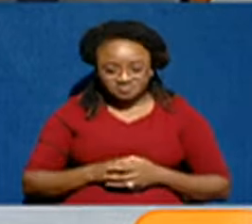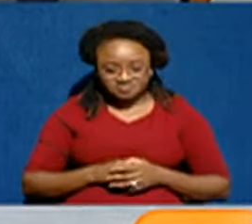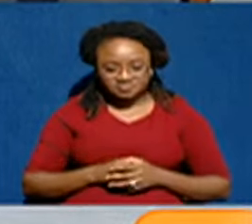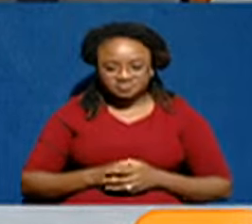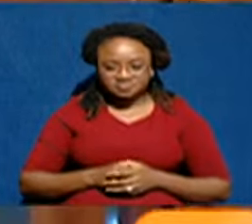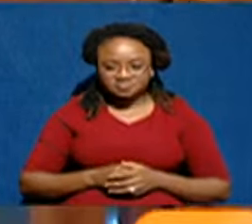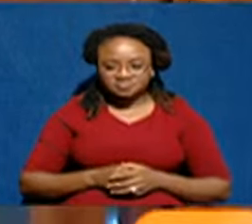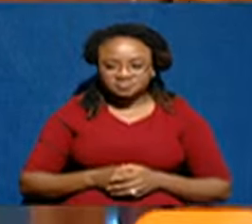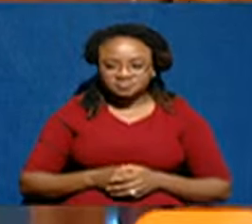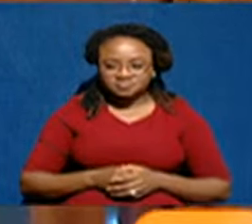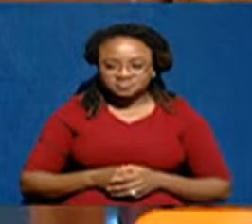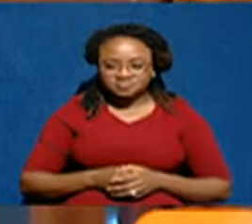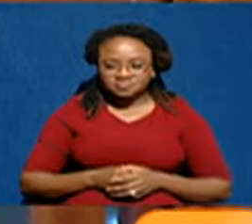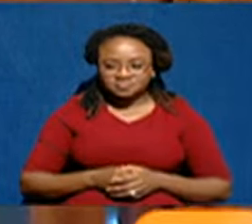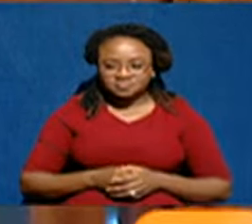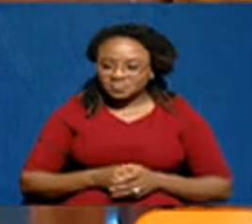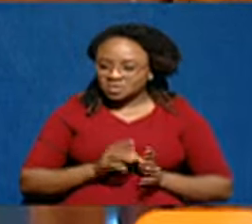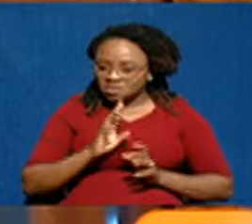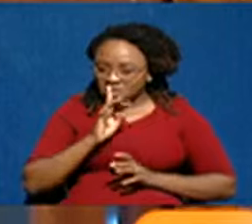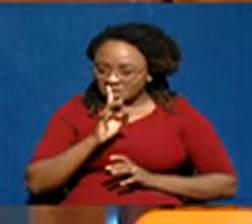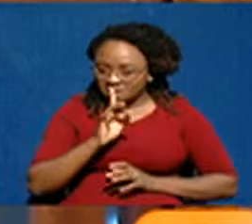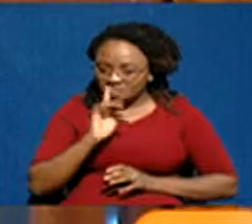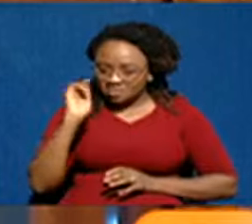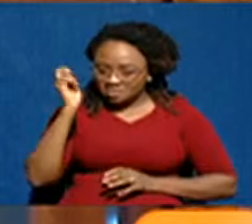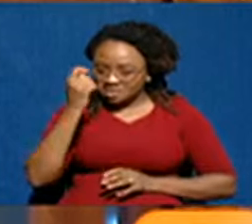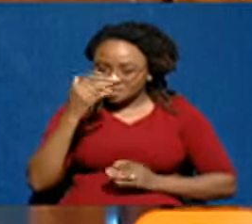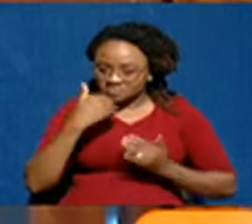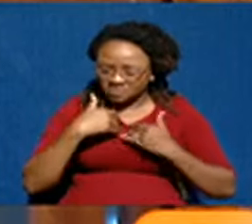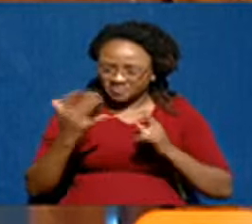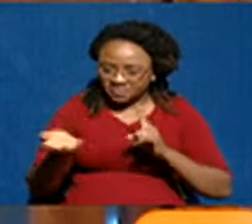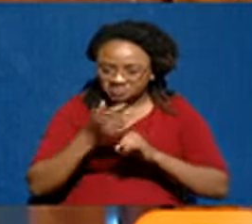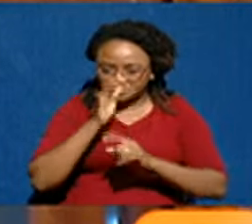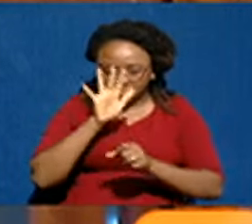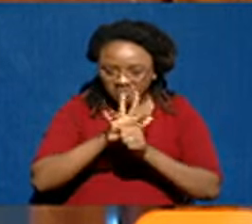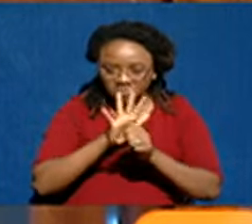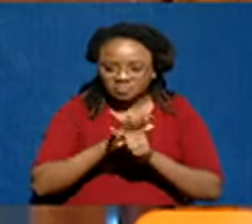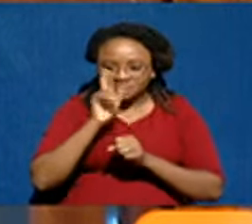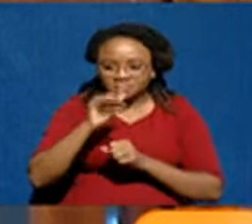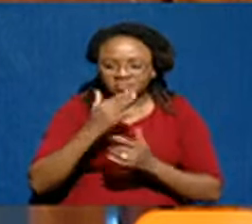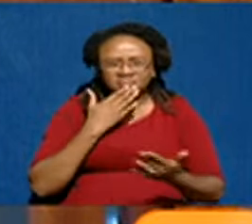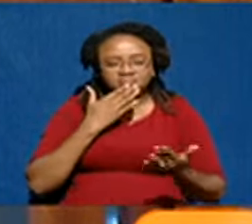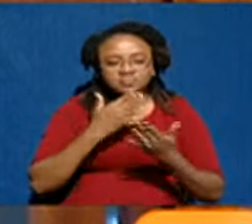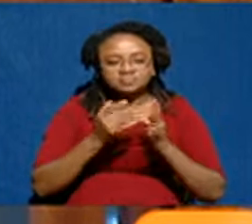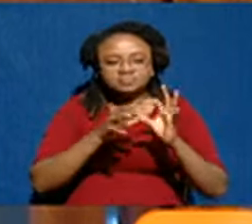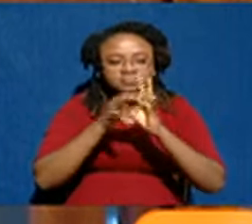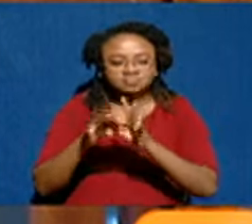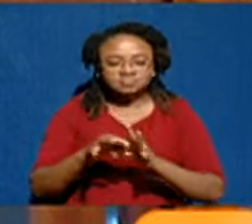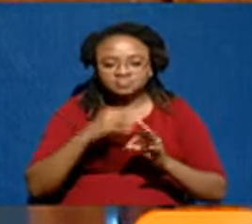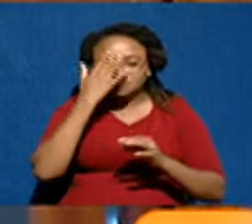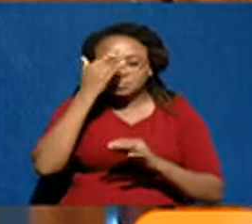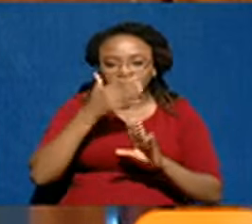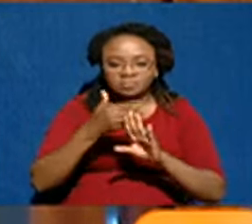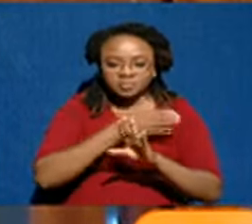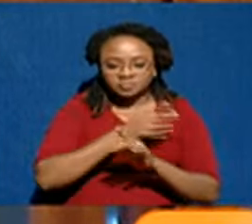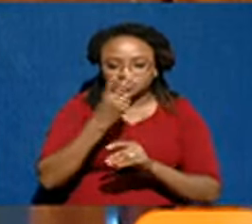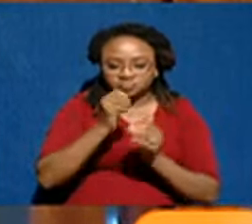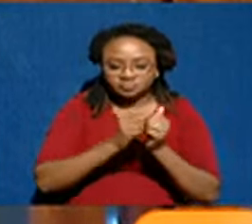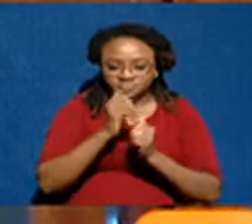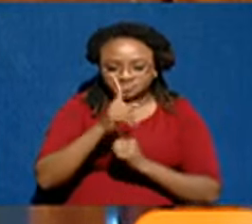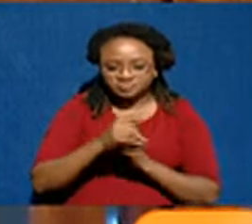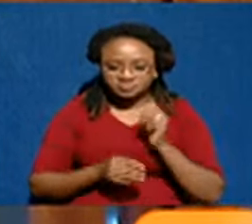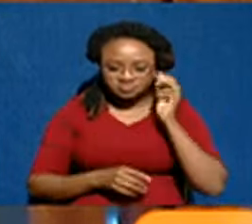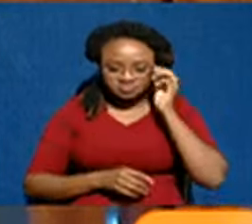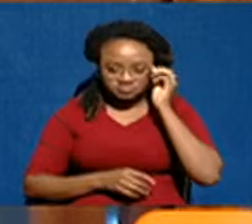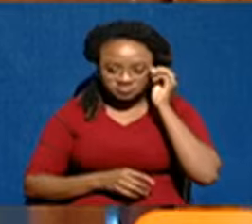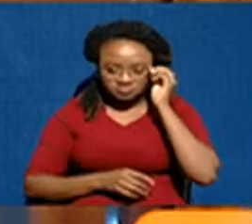must say that a lot have been achieved by the strikes. I mean, Kenyans need to actually thank the union, because prior to the 2011 or prior to the